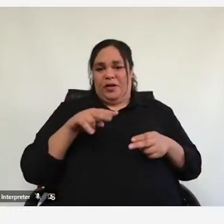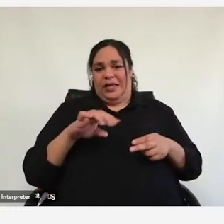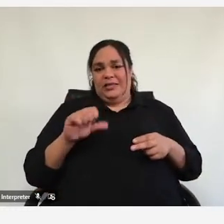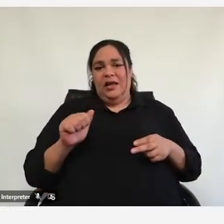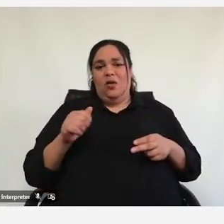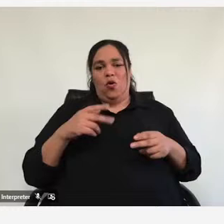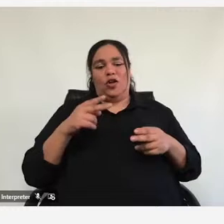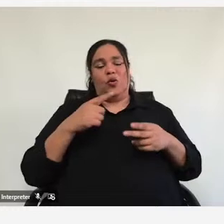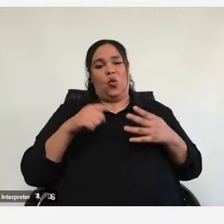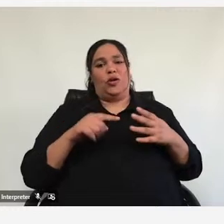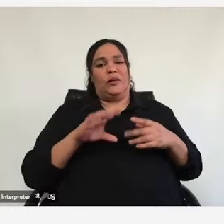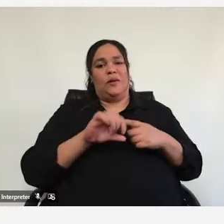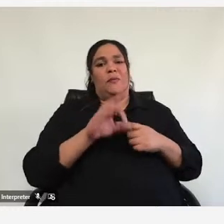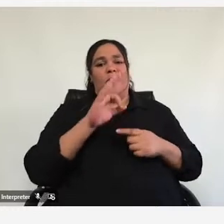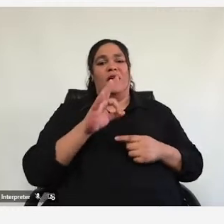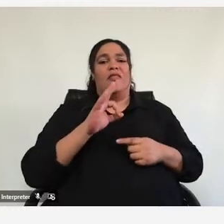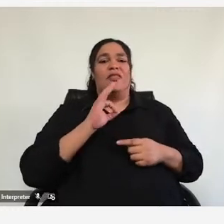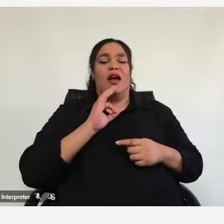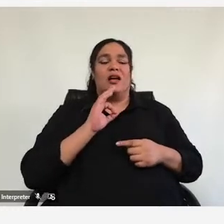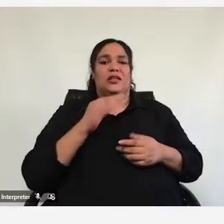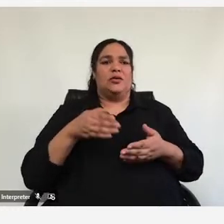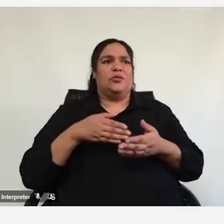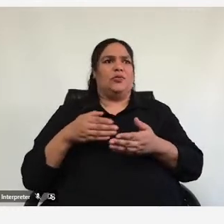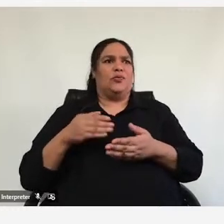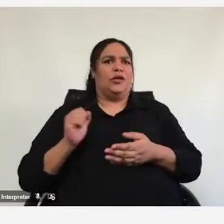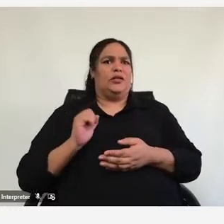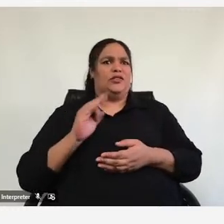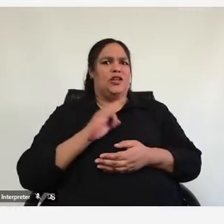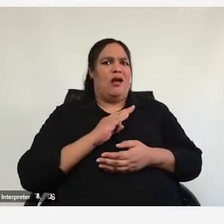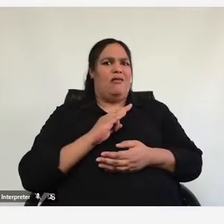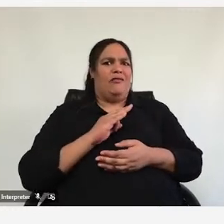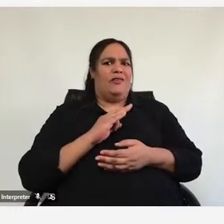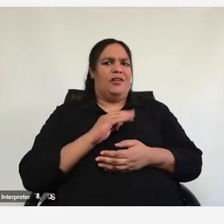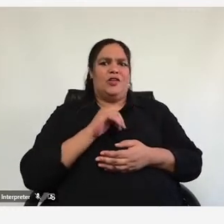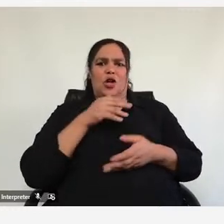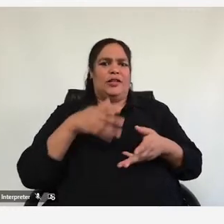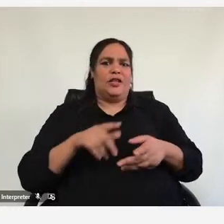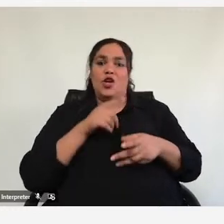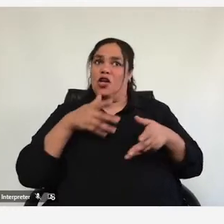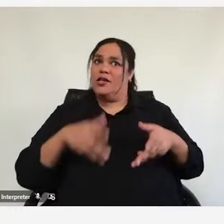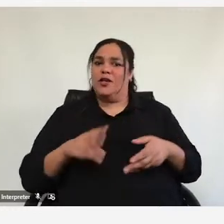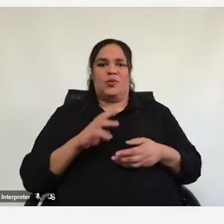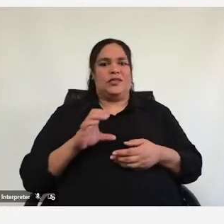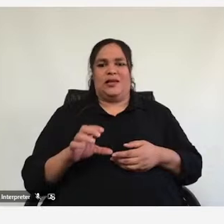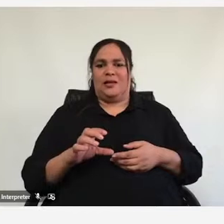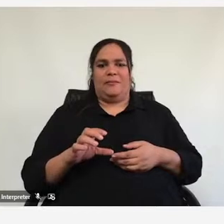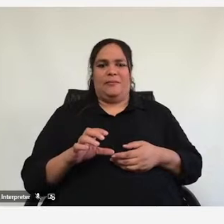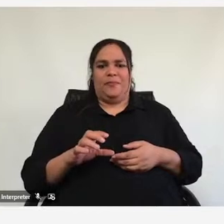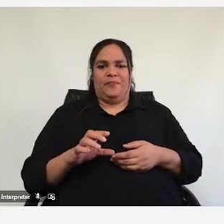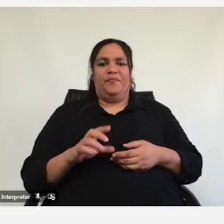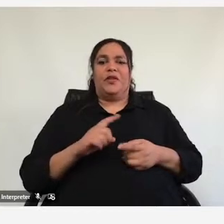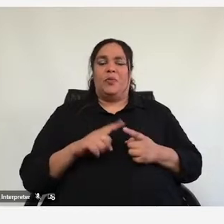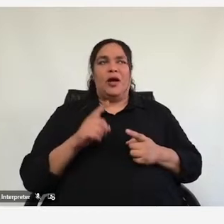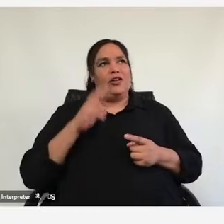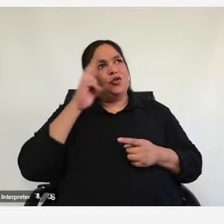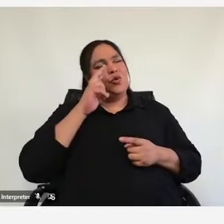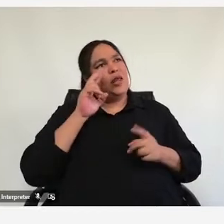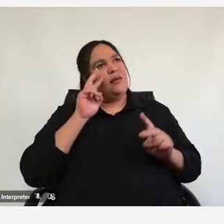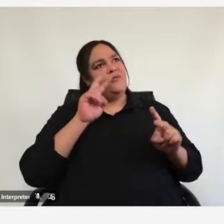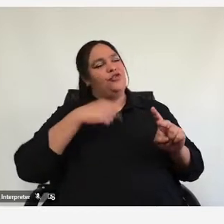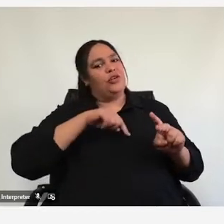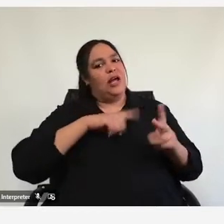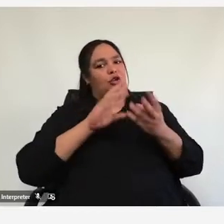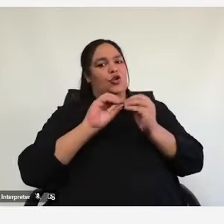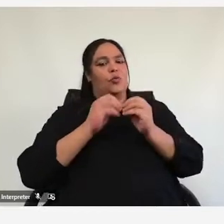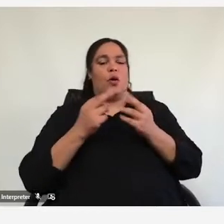around 3,000 ghost employees. But Speaker, not here, not in the Western Cape. To realize our vision of